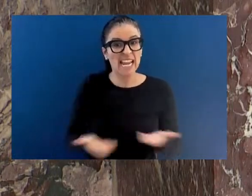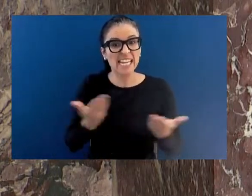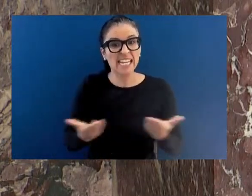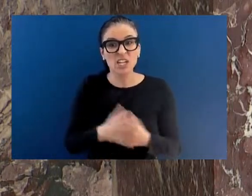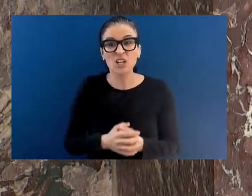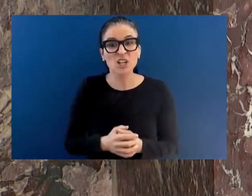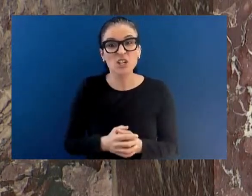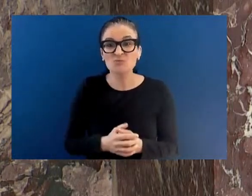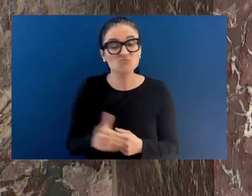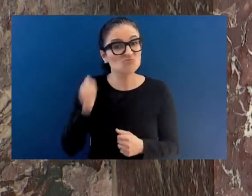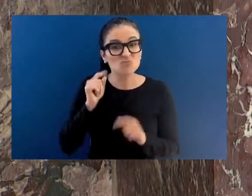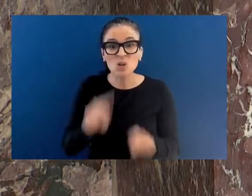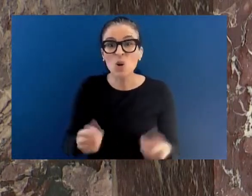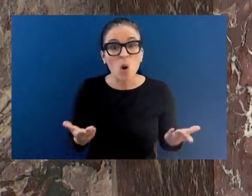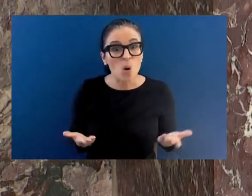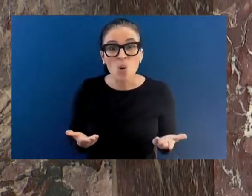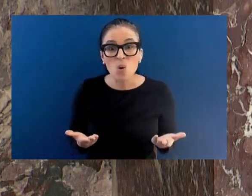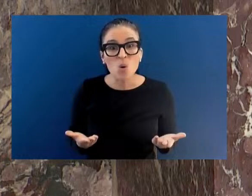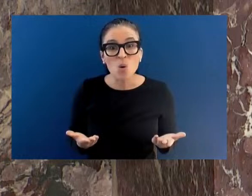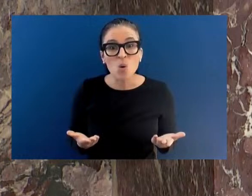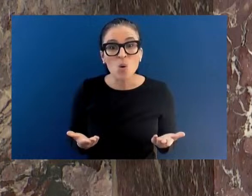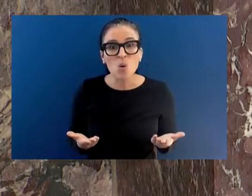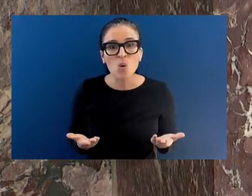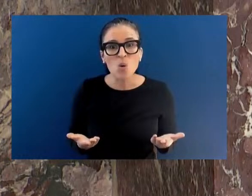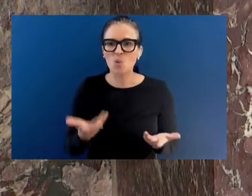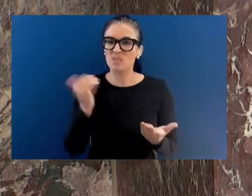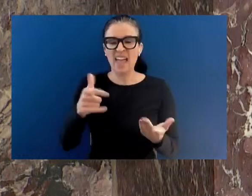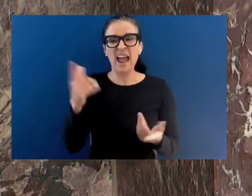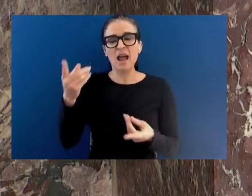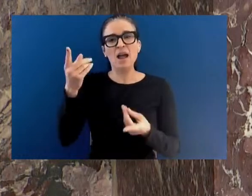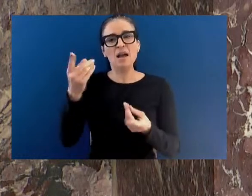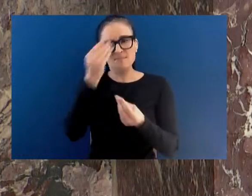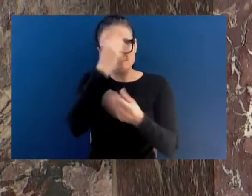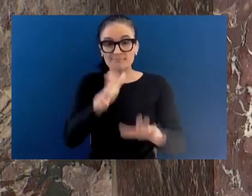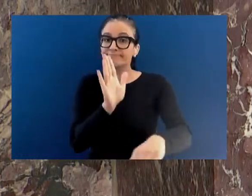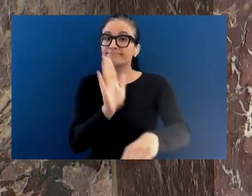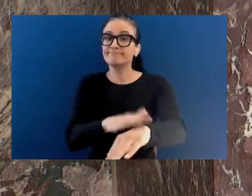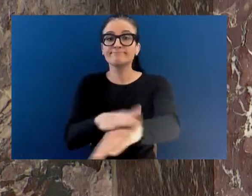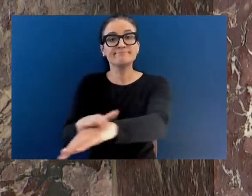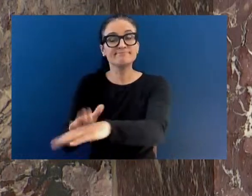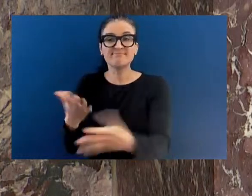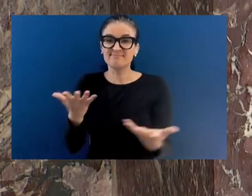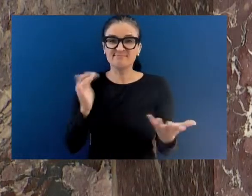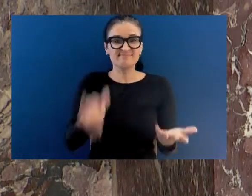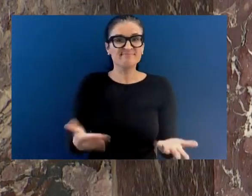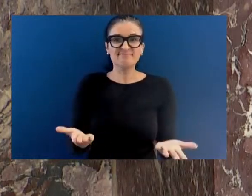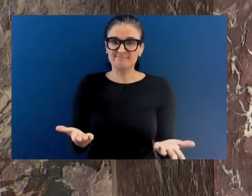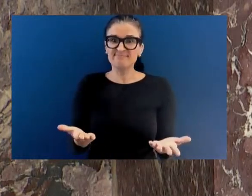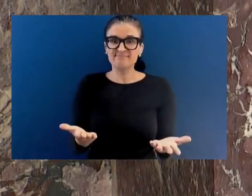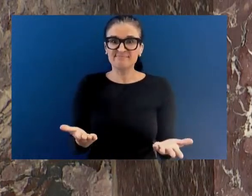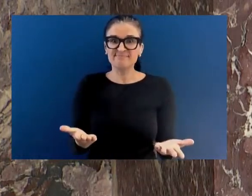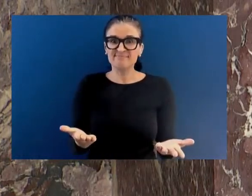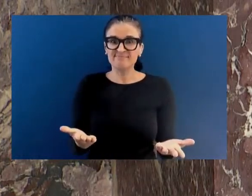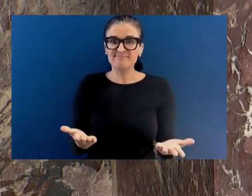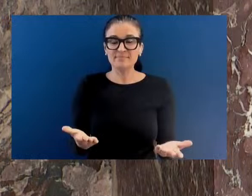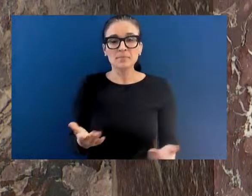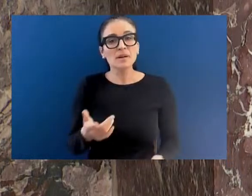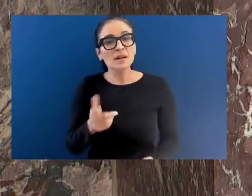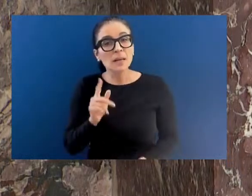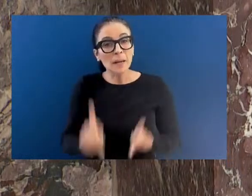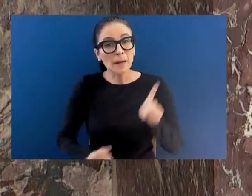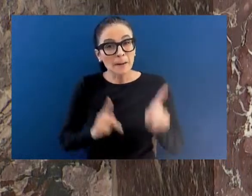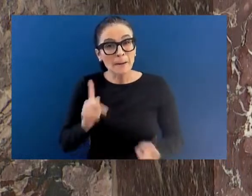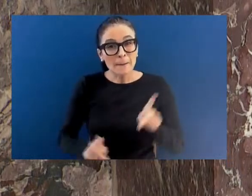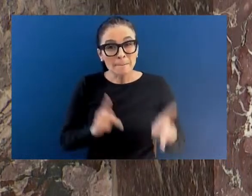encampment, in the Premier's own riding, has been linked to terrorist groups like Hamas. But the NDP continues to promote